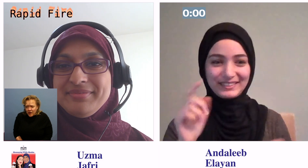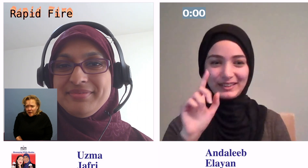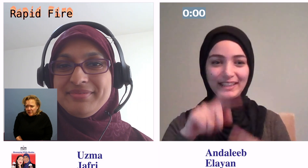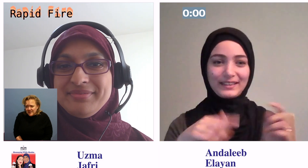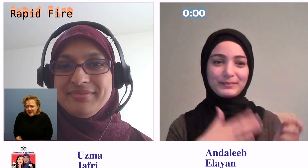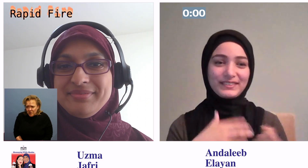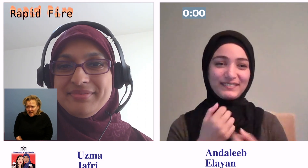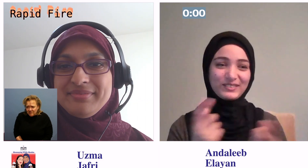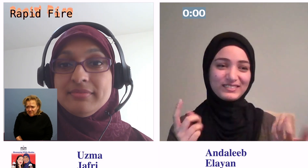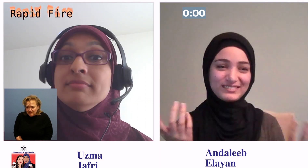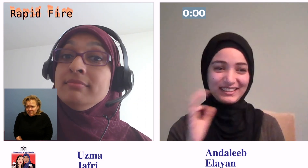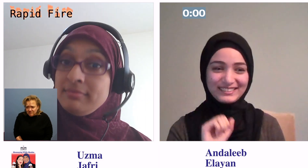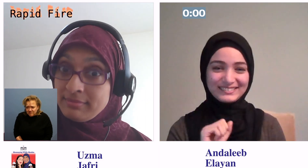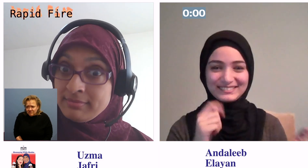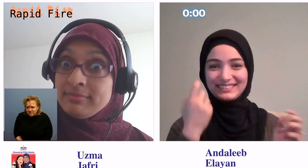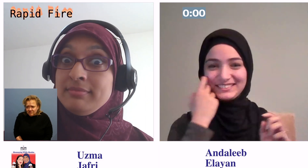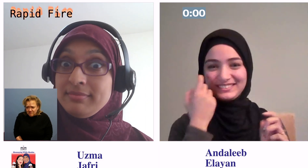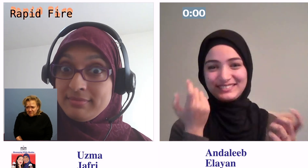You can't please everyone.